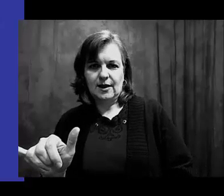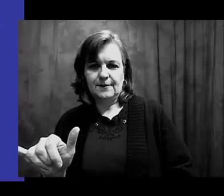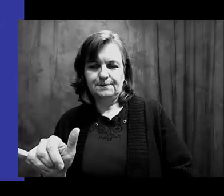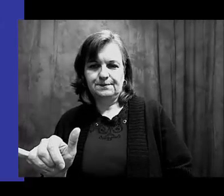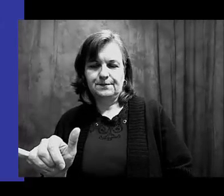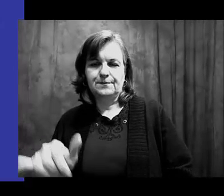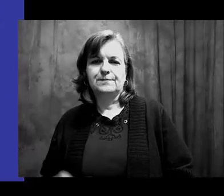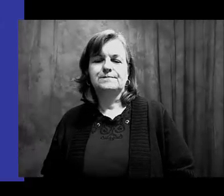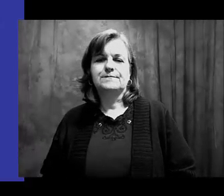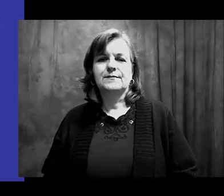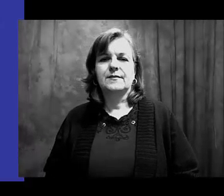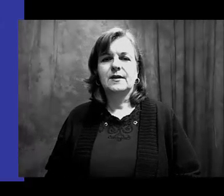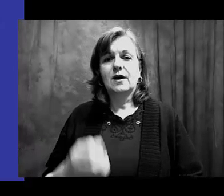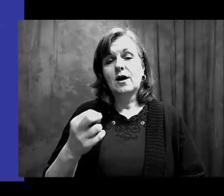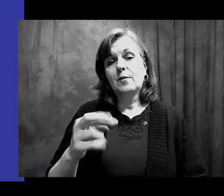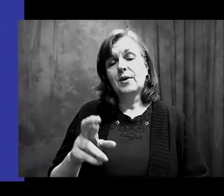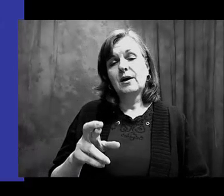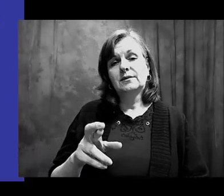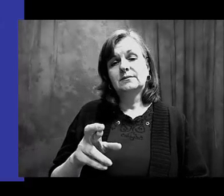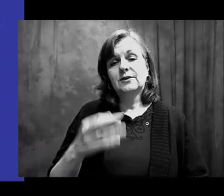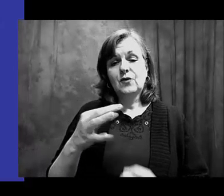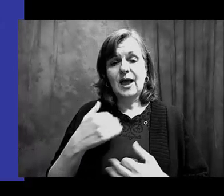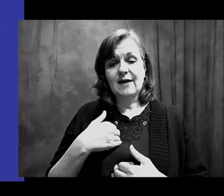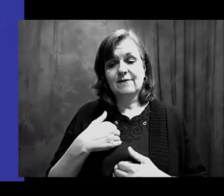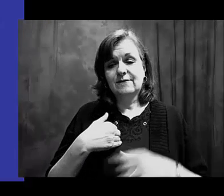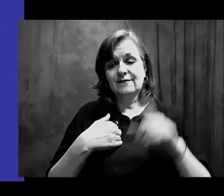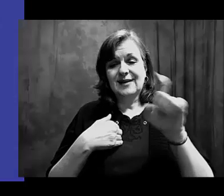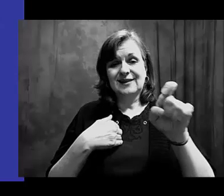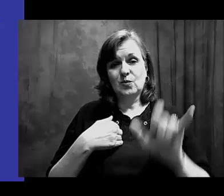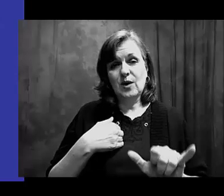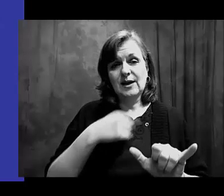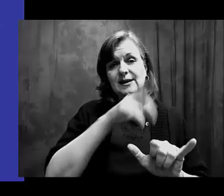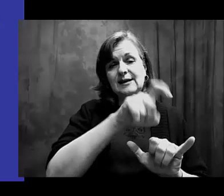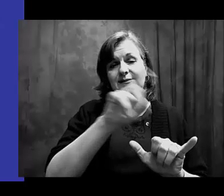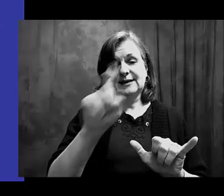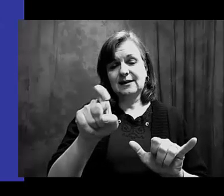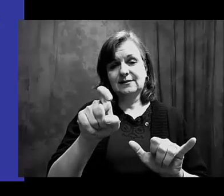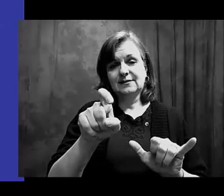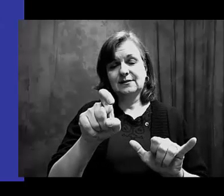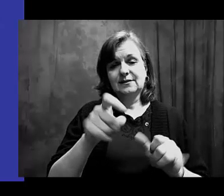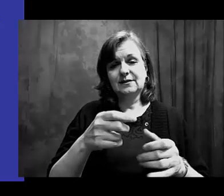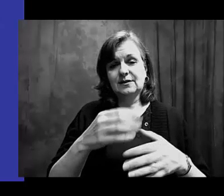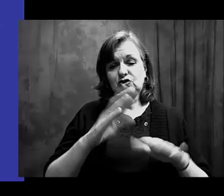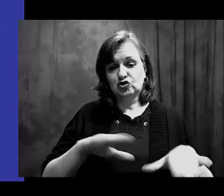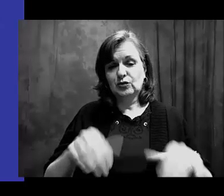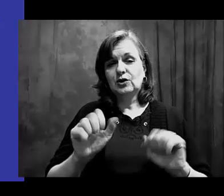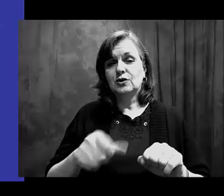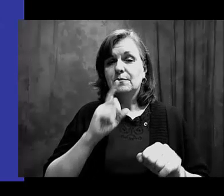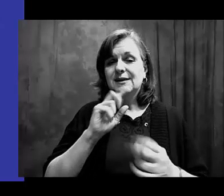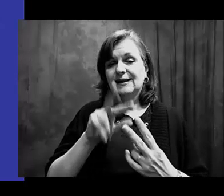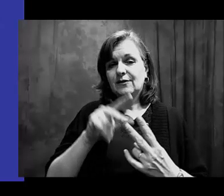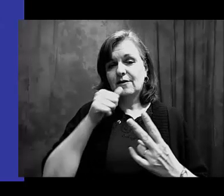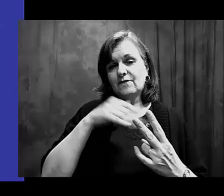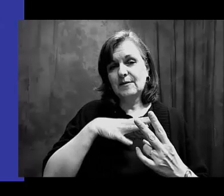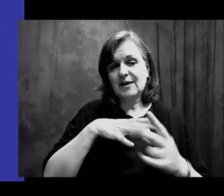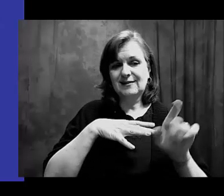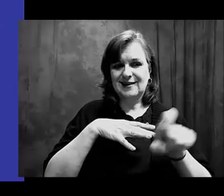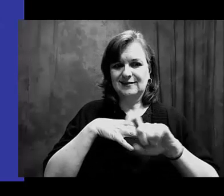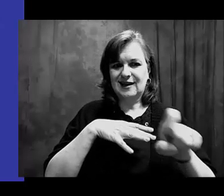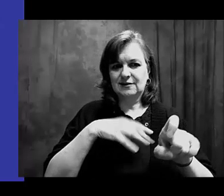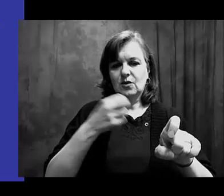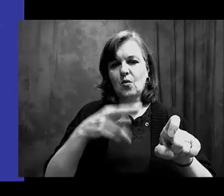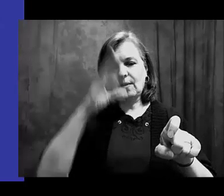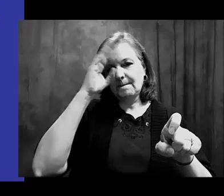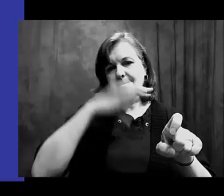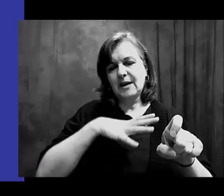XX, XY, XX, XY, Y. So when we look